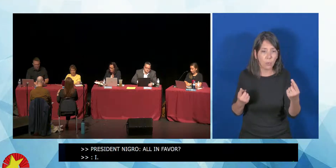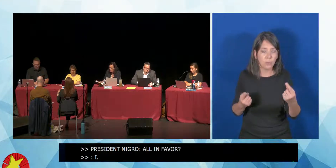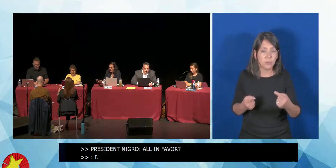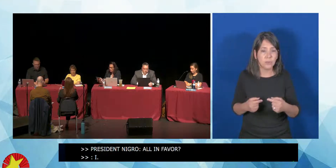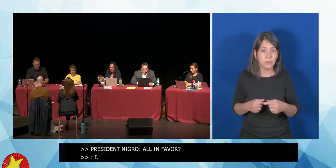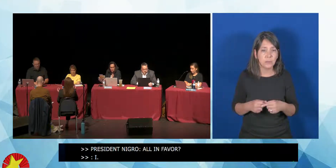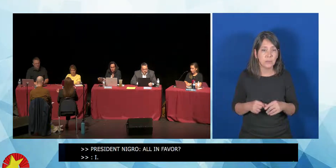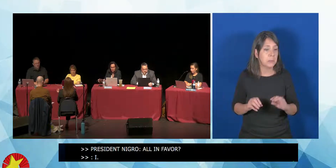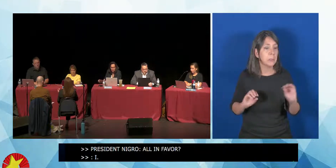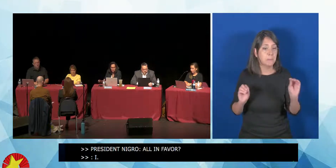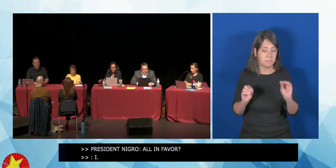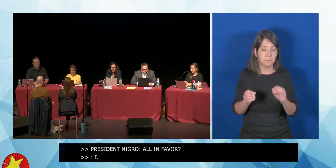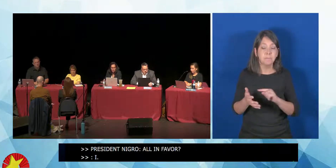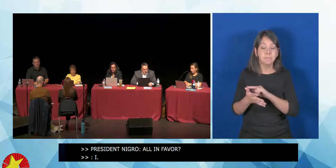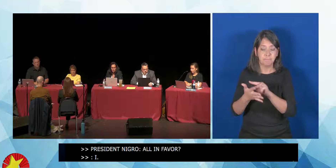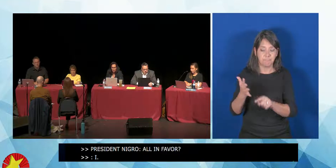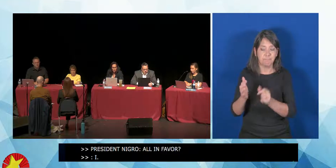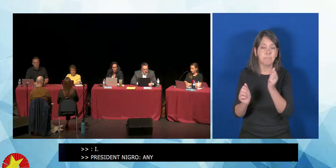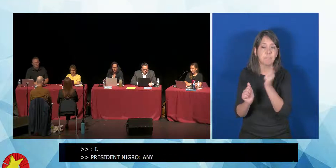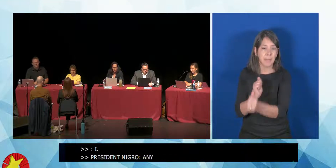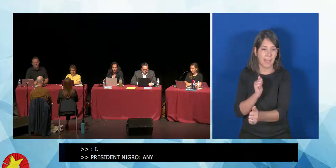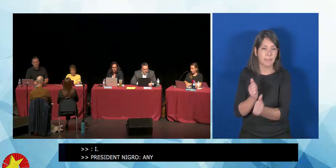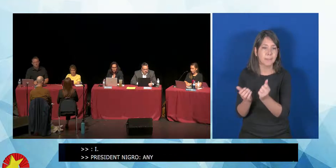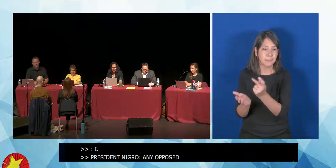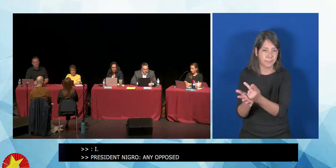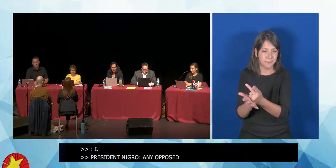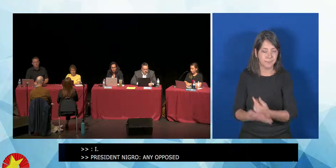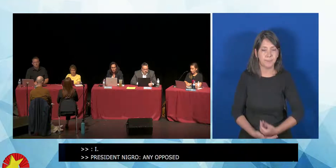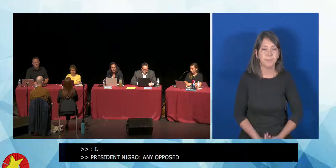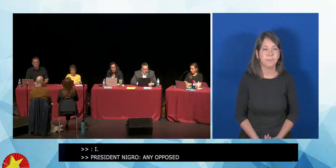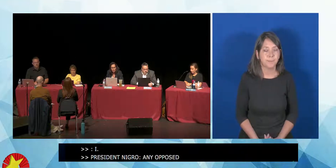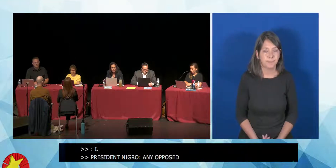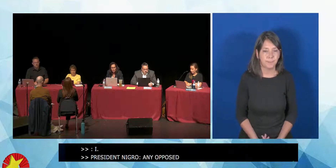No? Okay, motion passes. Let's